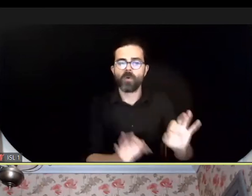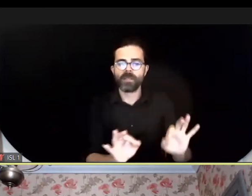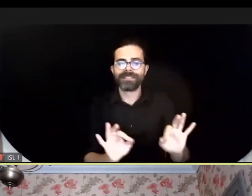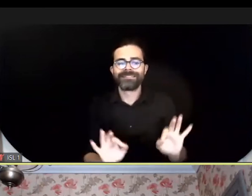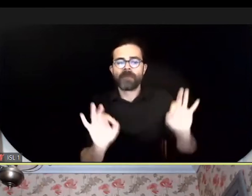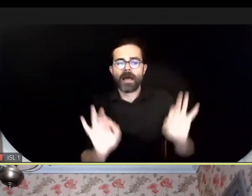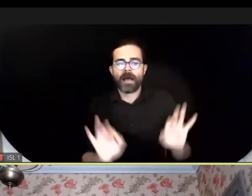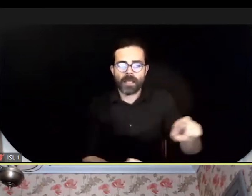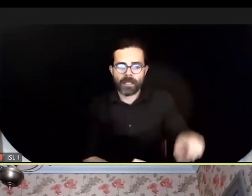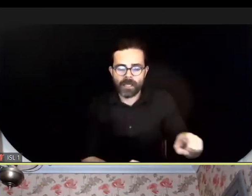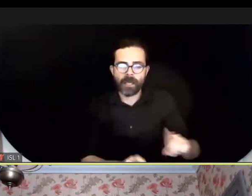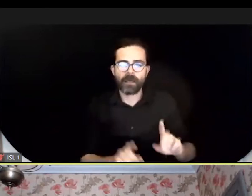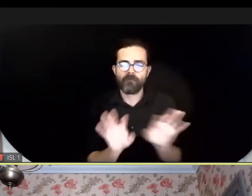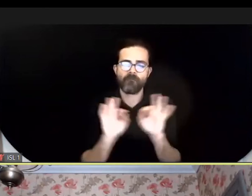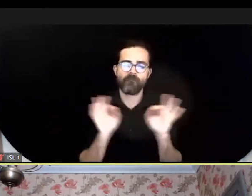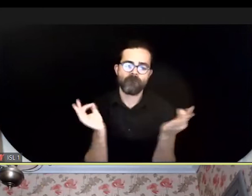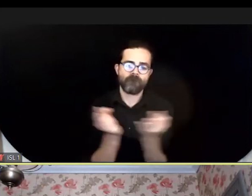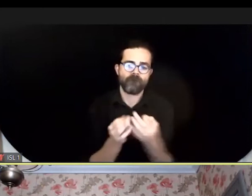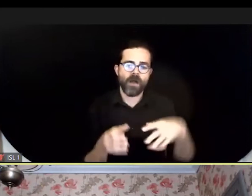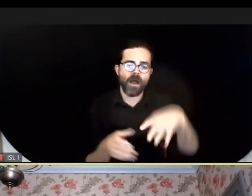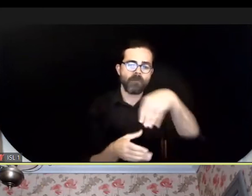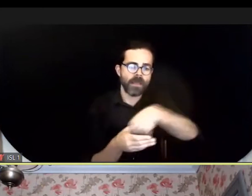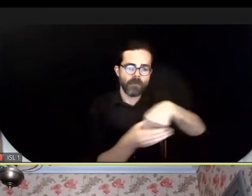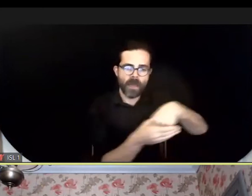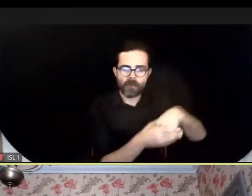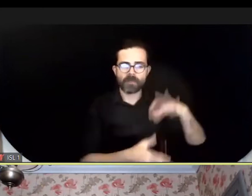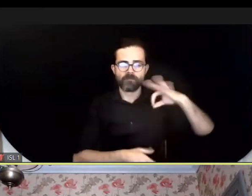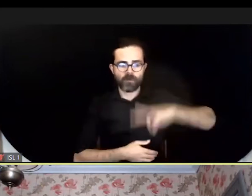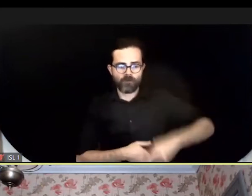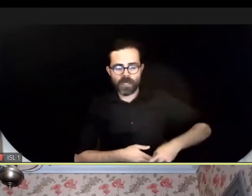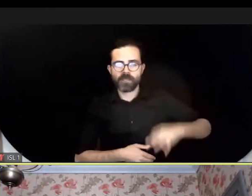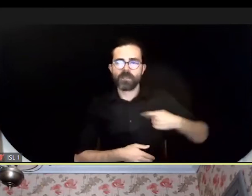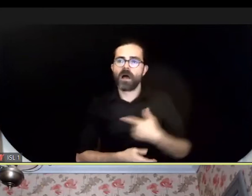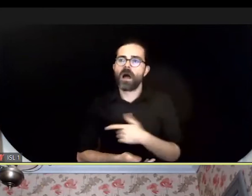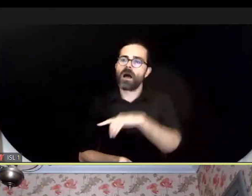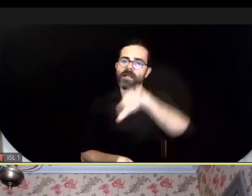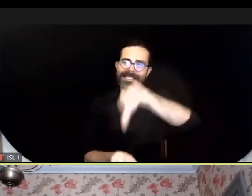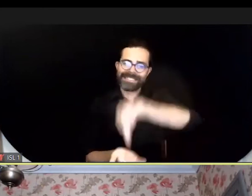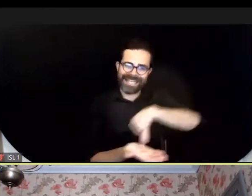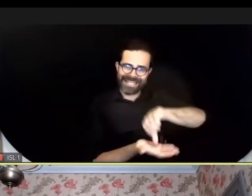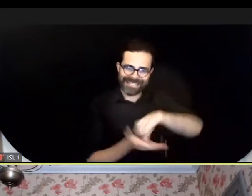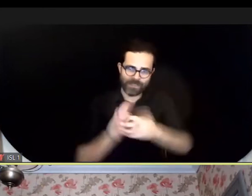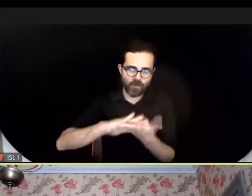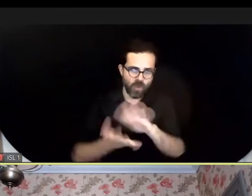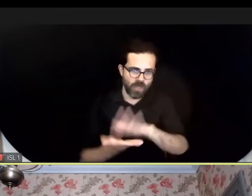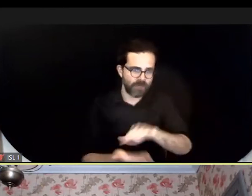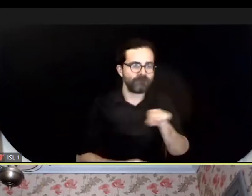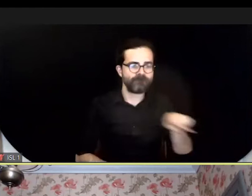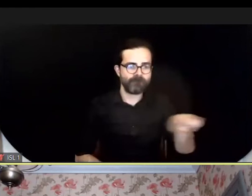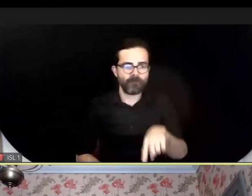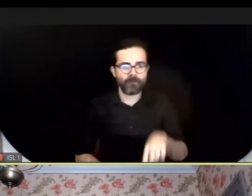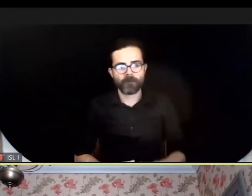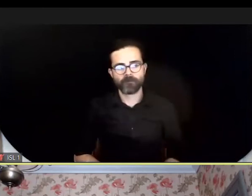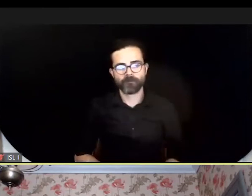members, professionals, and municipalities, and try to develop better services and tools to how to